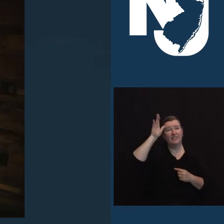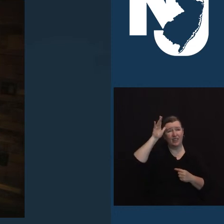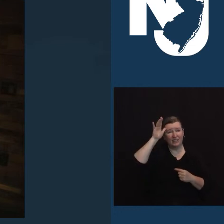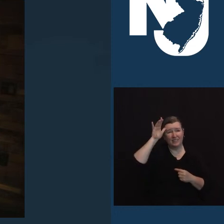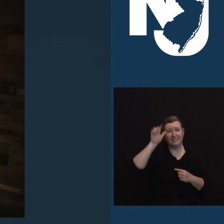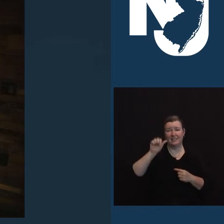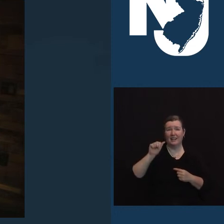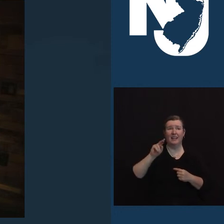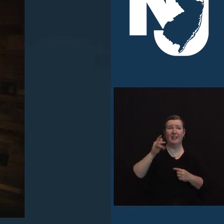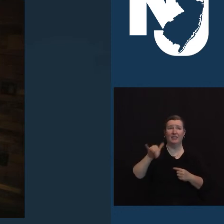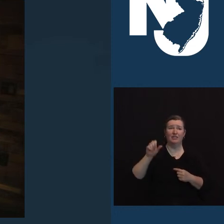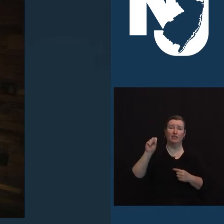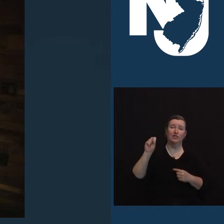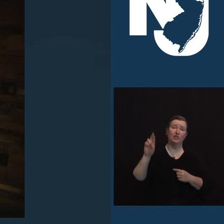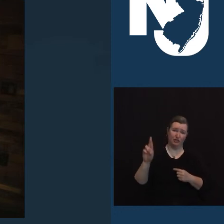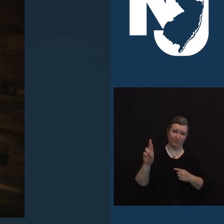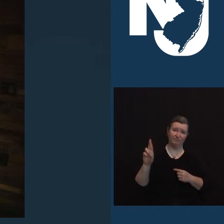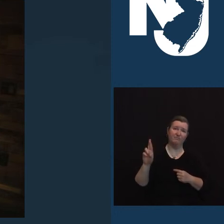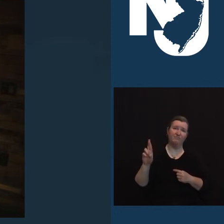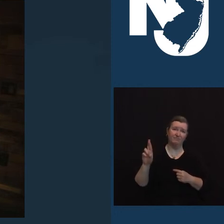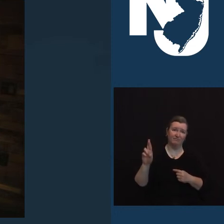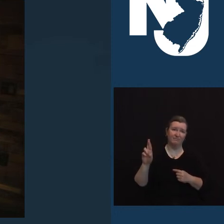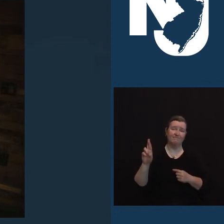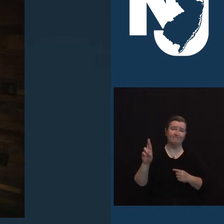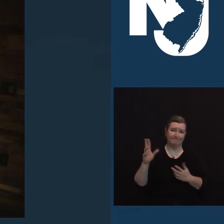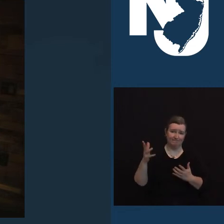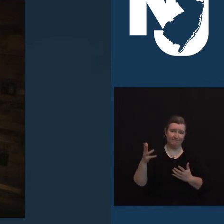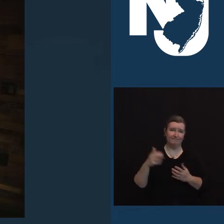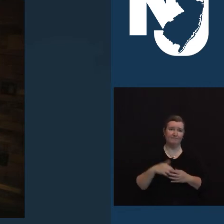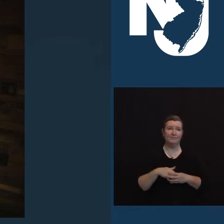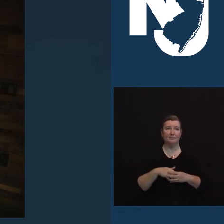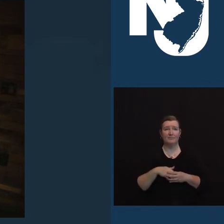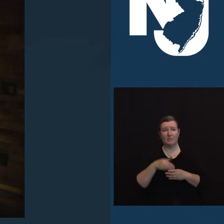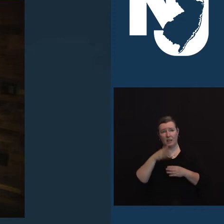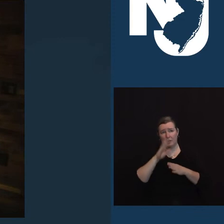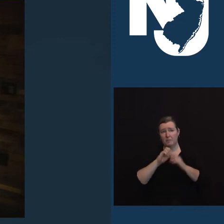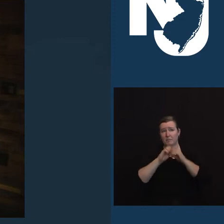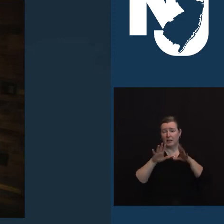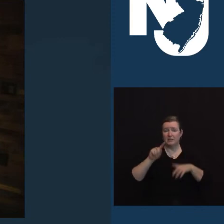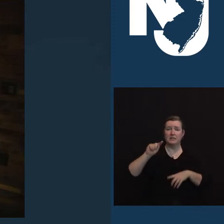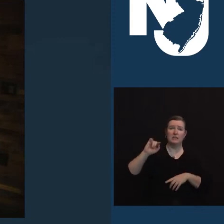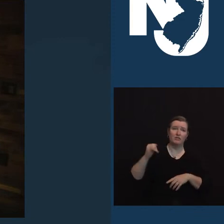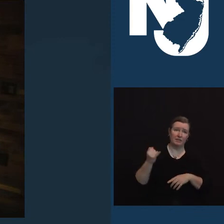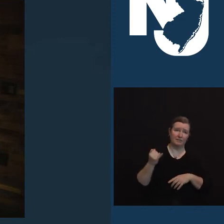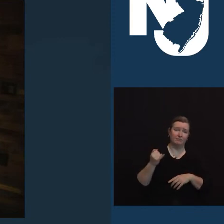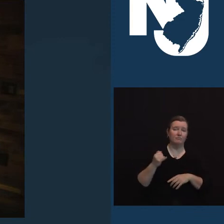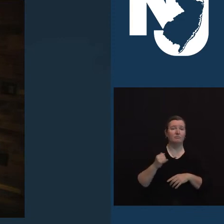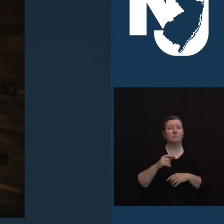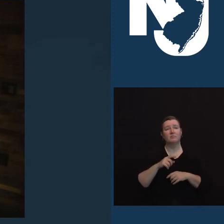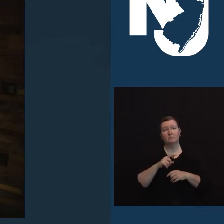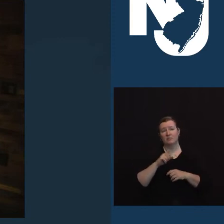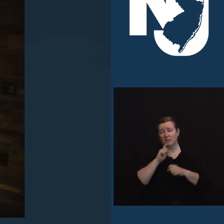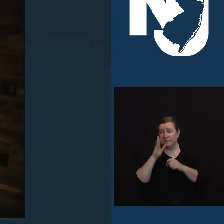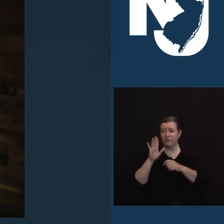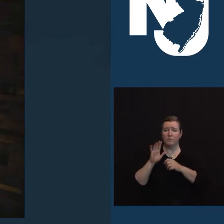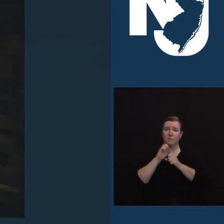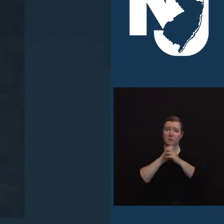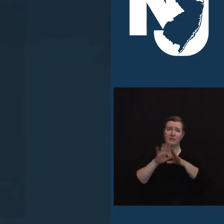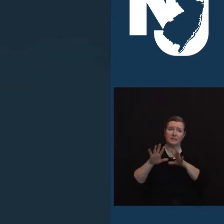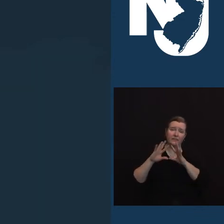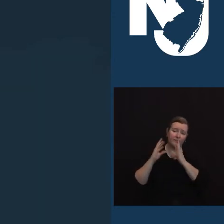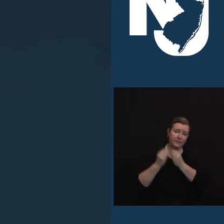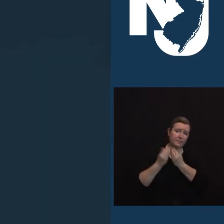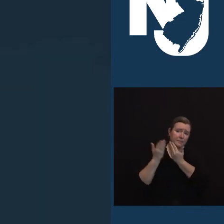and watch over you, and we thank you for your lifetime commitment to the only town he ever called home. Bless you, buddy.